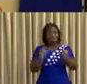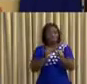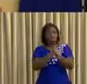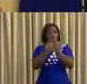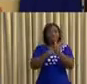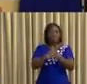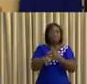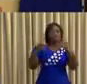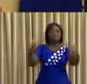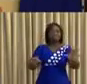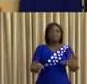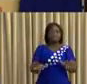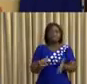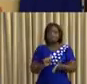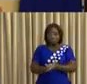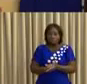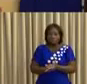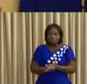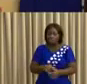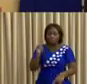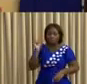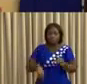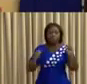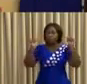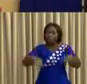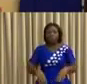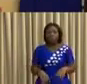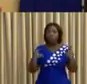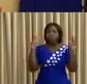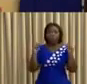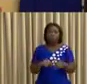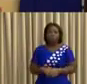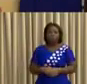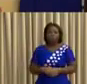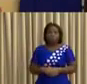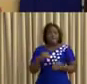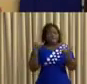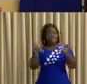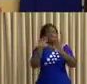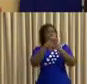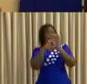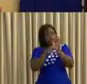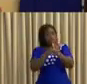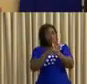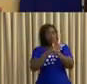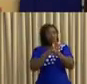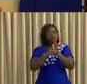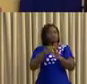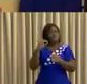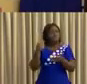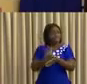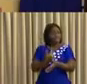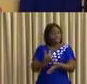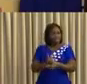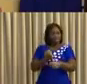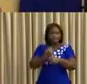ends. That is not possible. The Constitution of our Republic makes